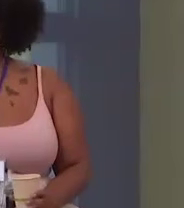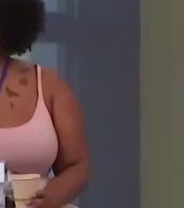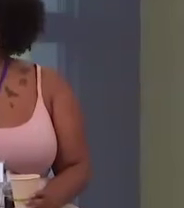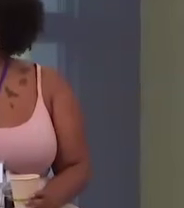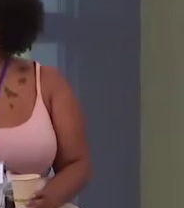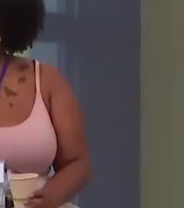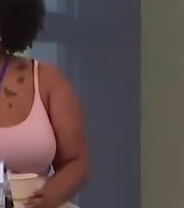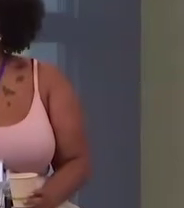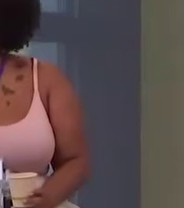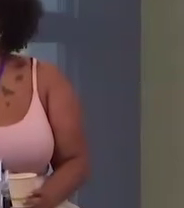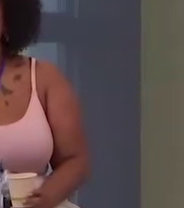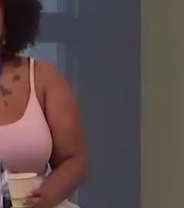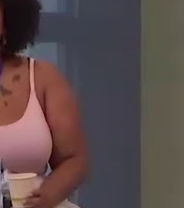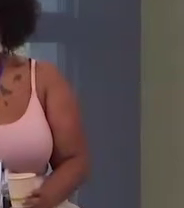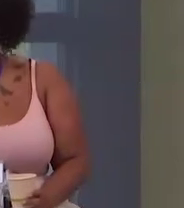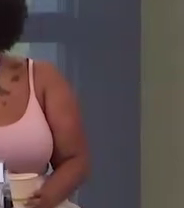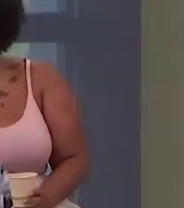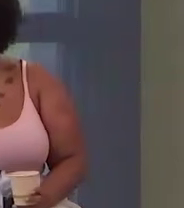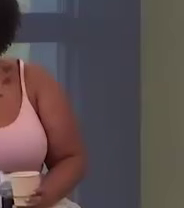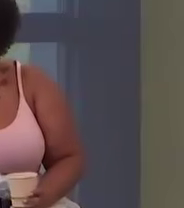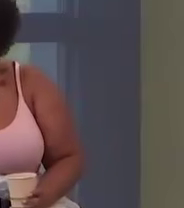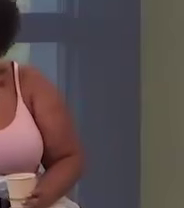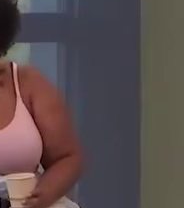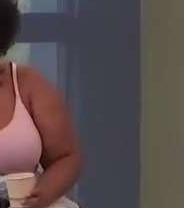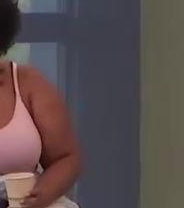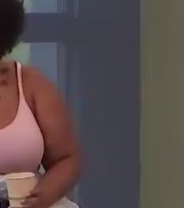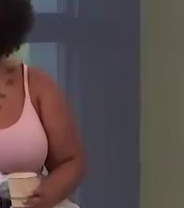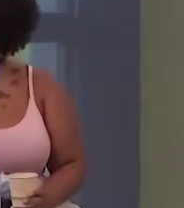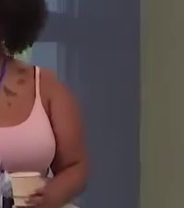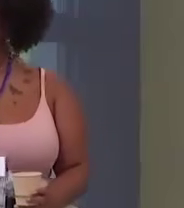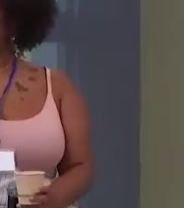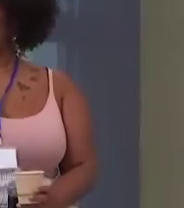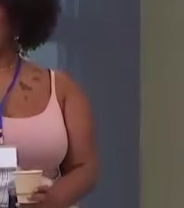we were all holding it like here. Joint effort.